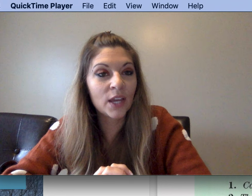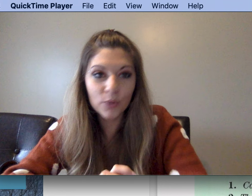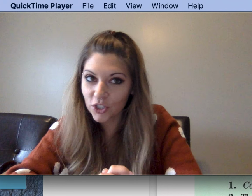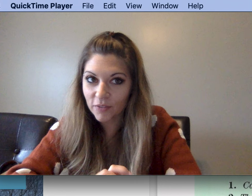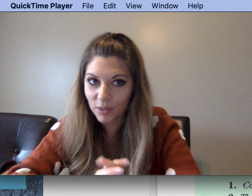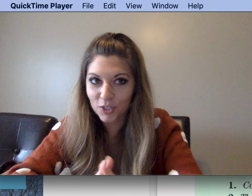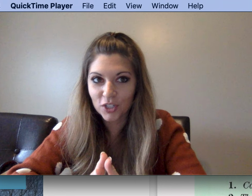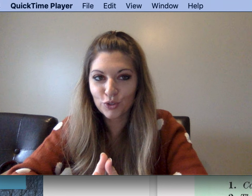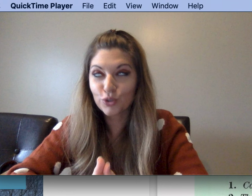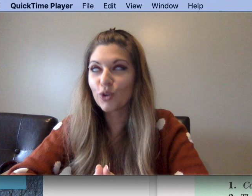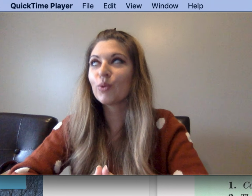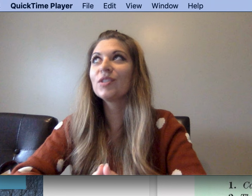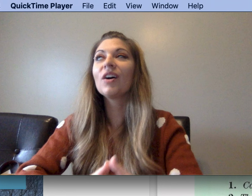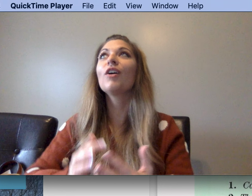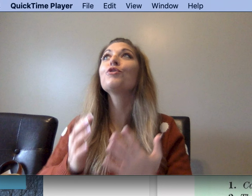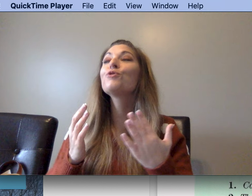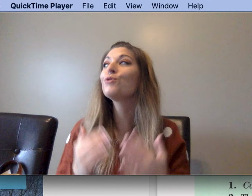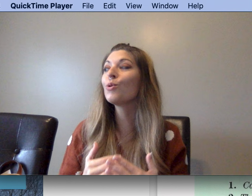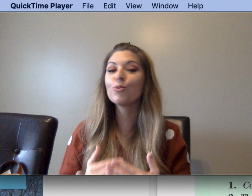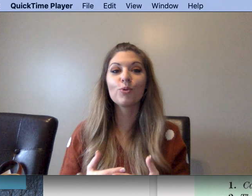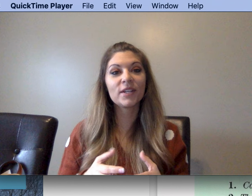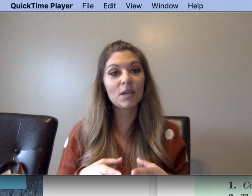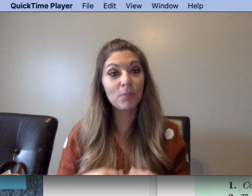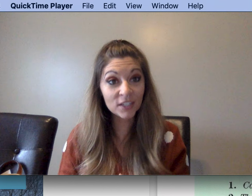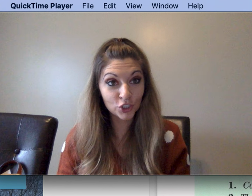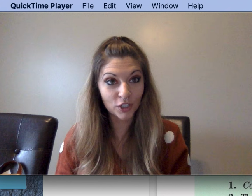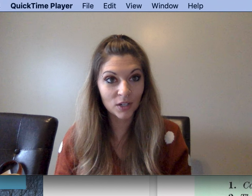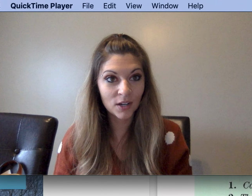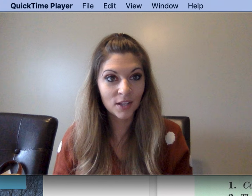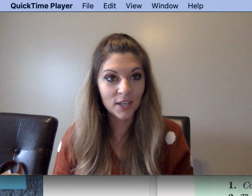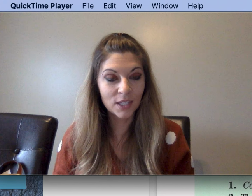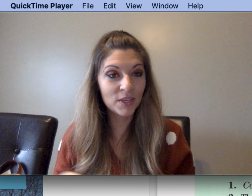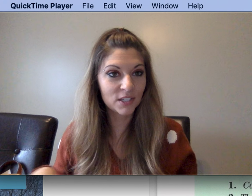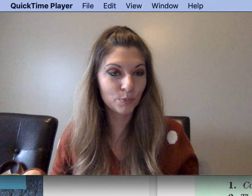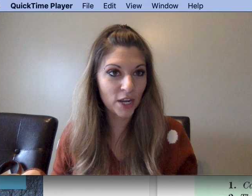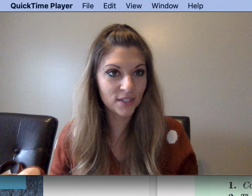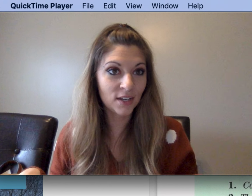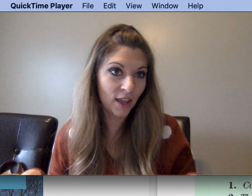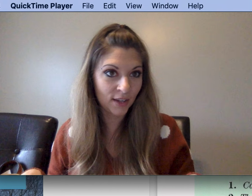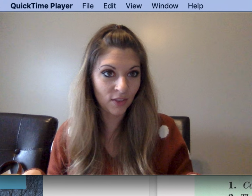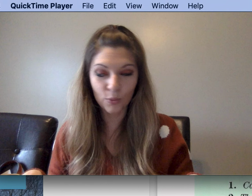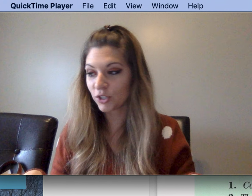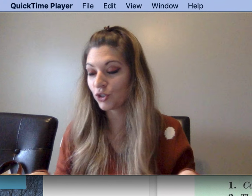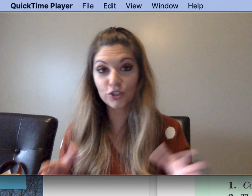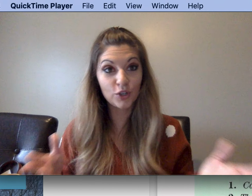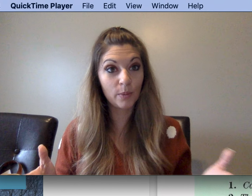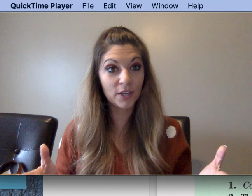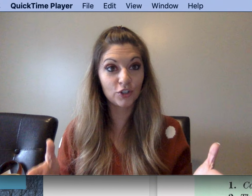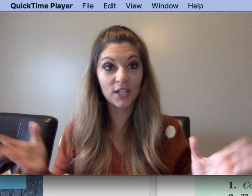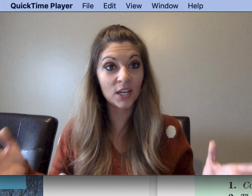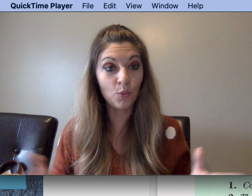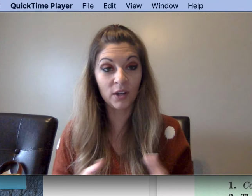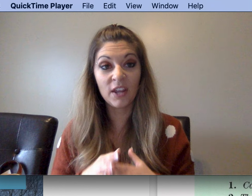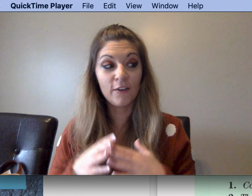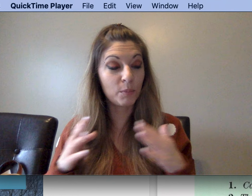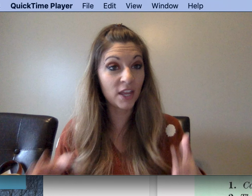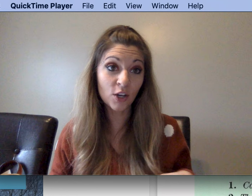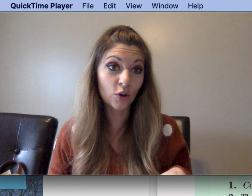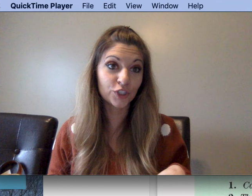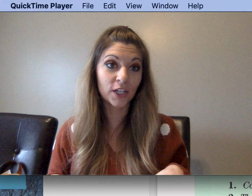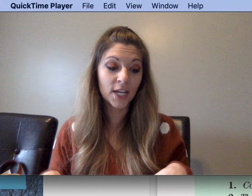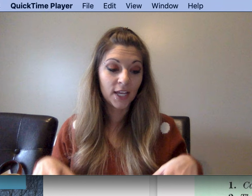the language of images. So what's so cool is a picture can be expressed in any language. You can show a picture to anyone